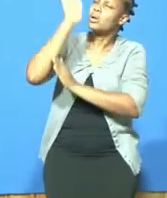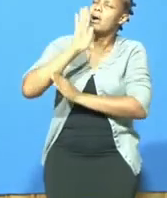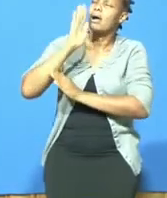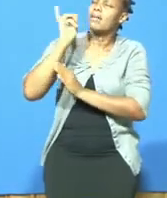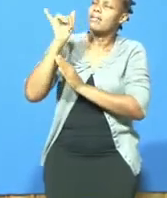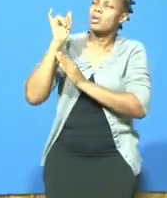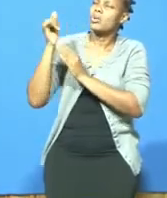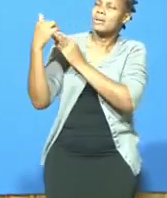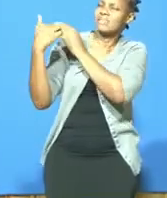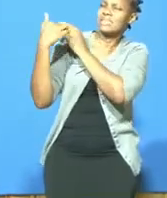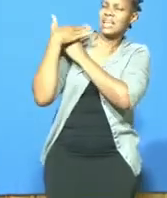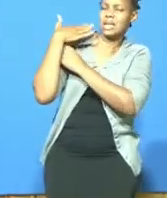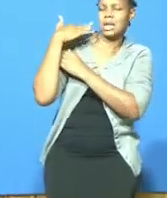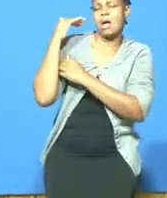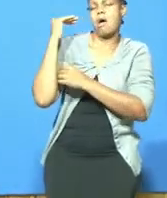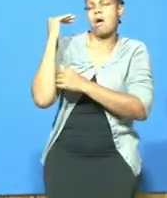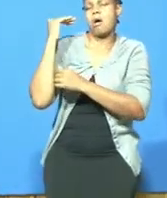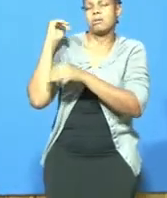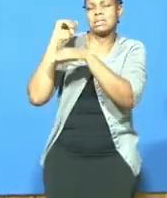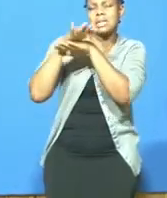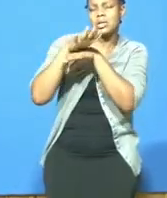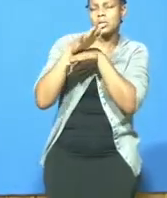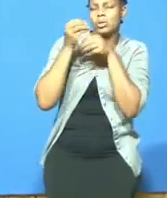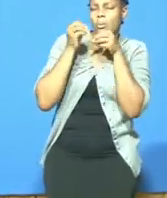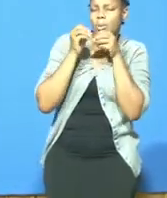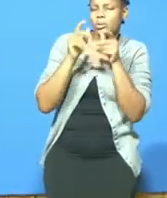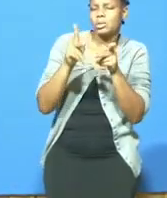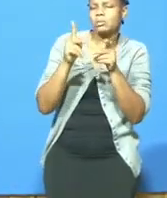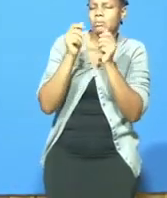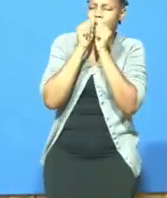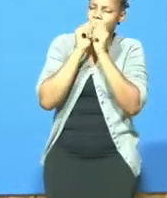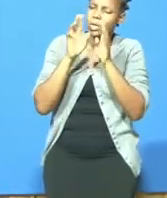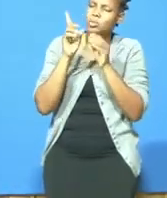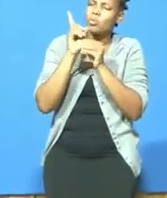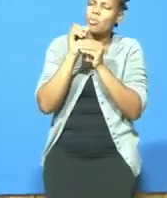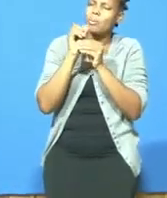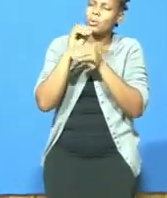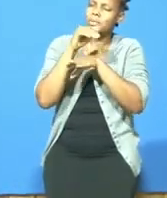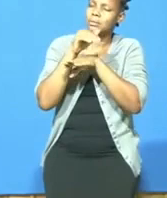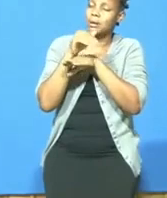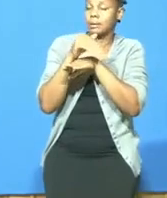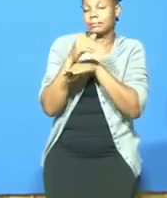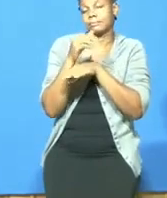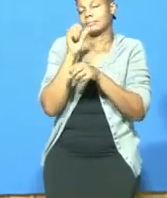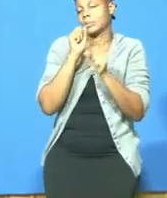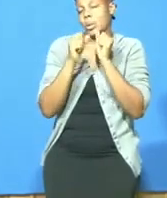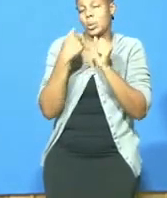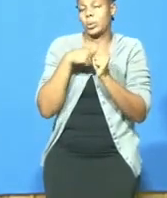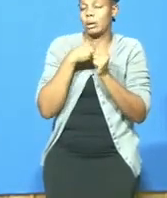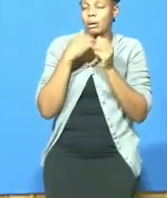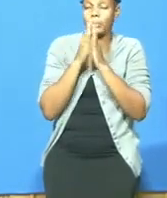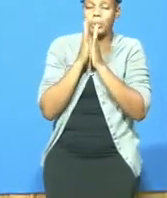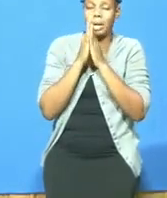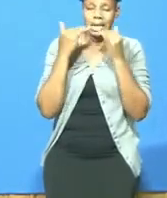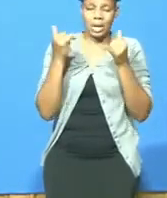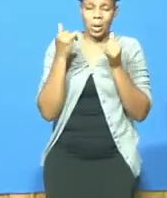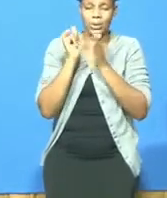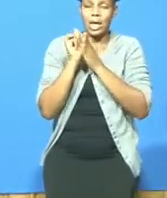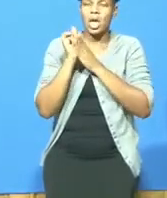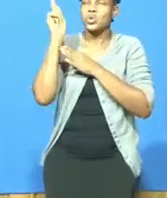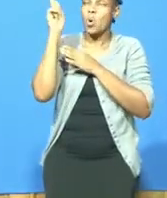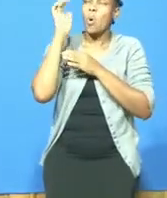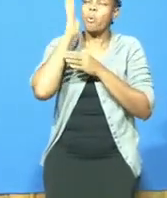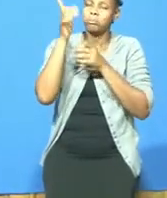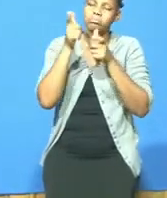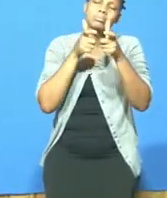us this opportunity to be blessed another time. As a Father, we pray now that you will take